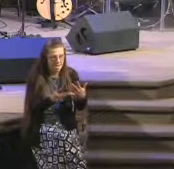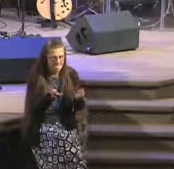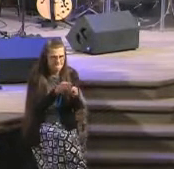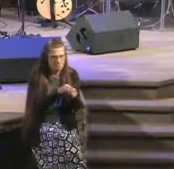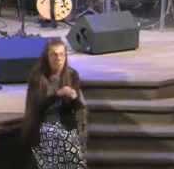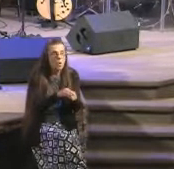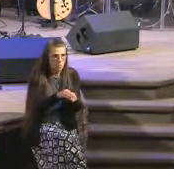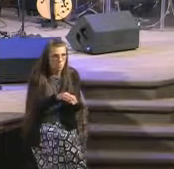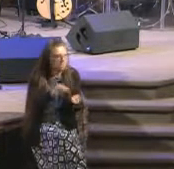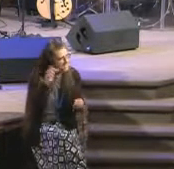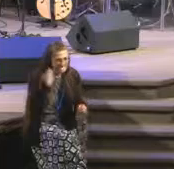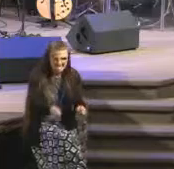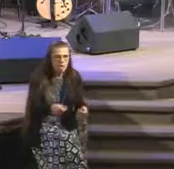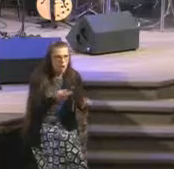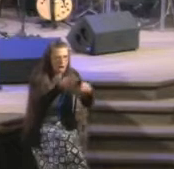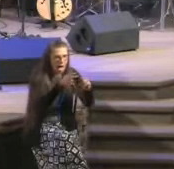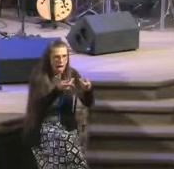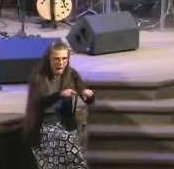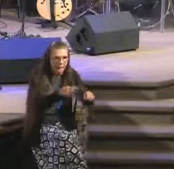today to those who let it.